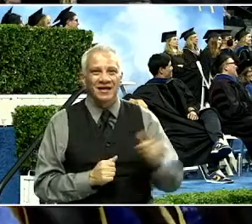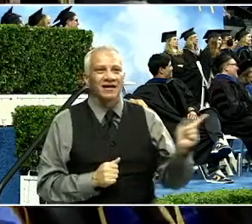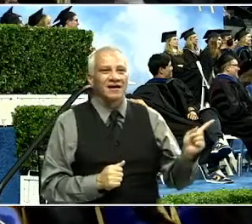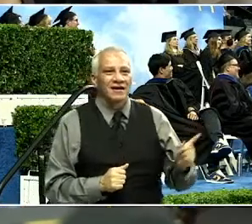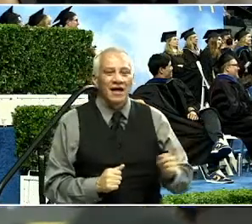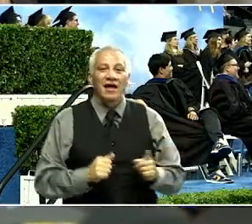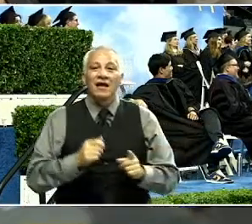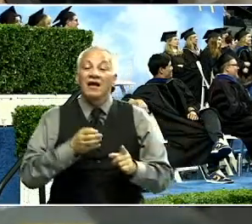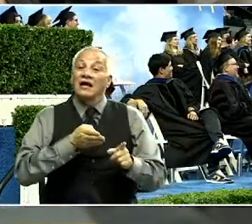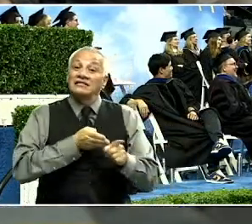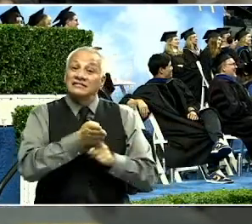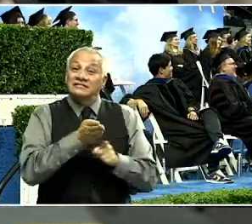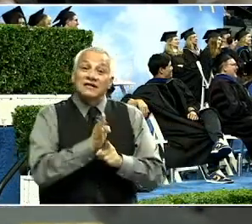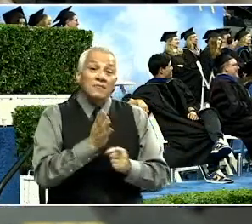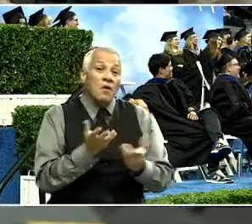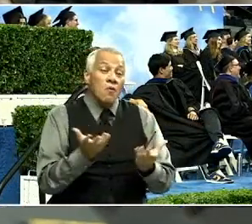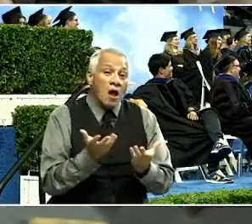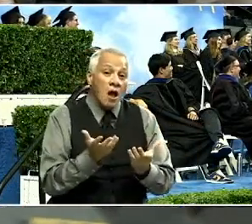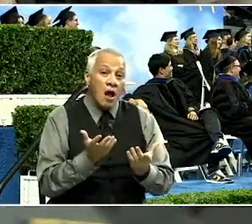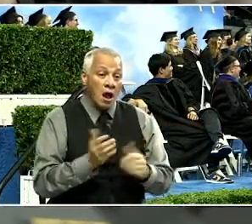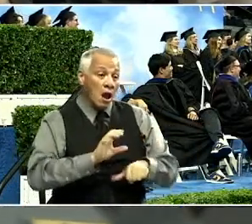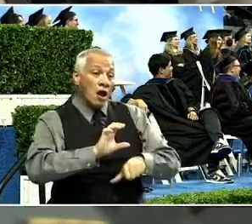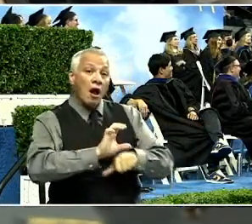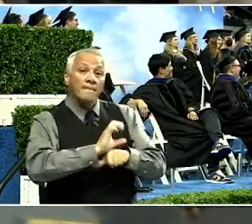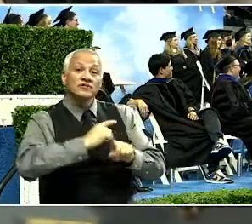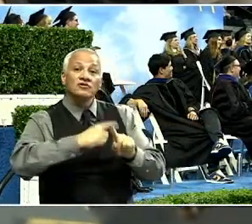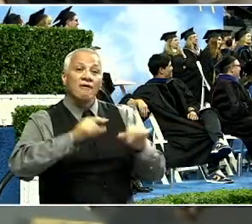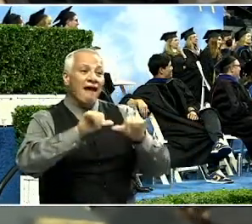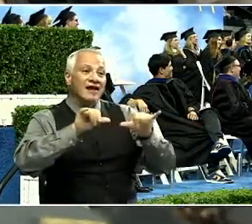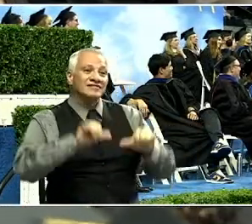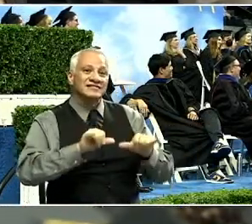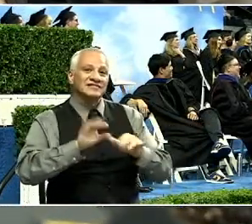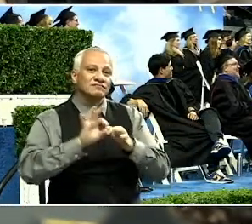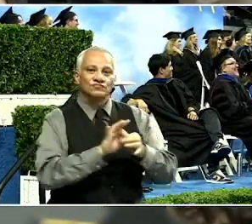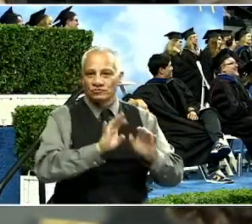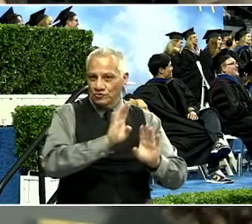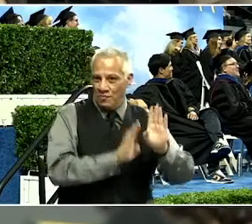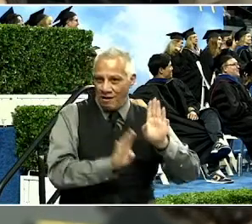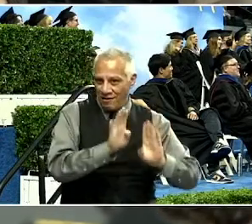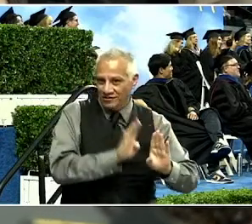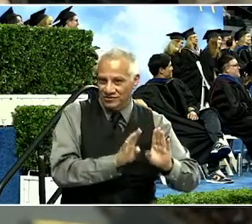Disciplines including computational and systems biology,